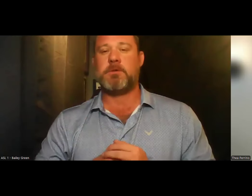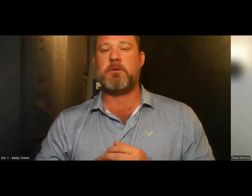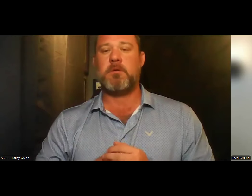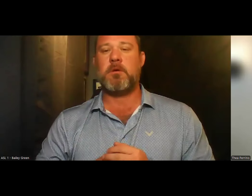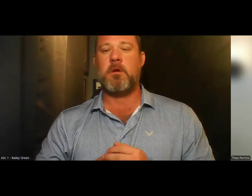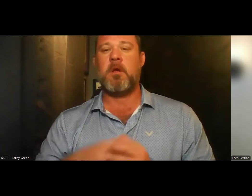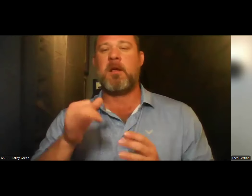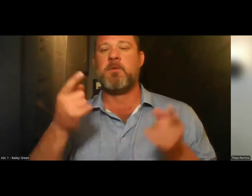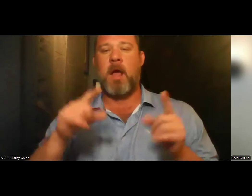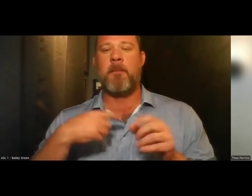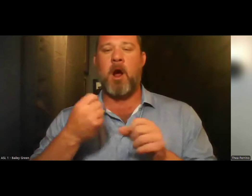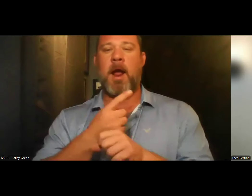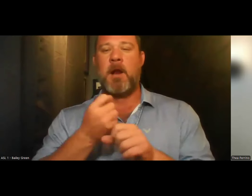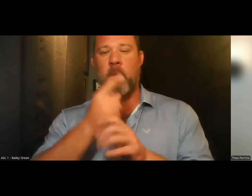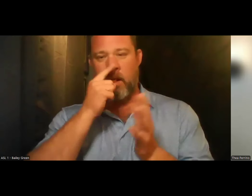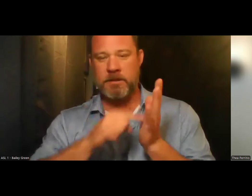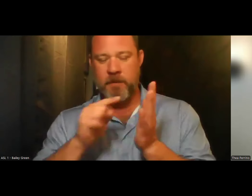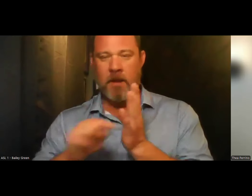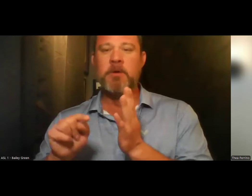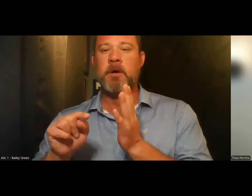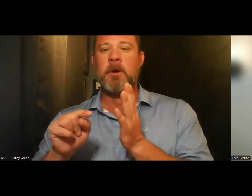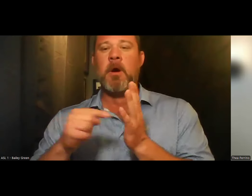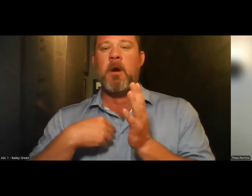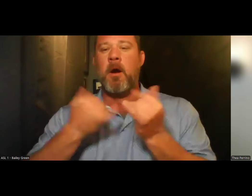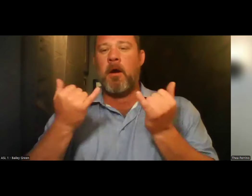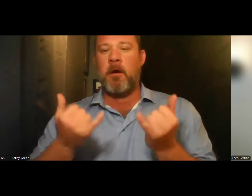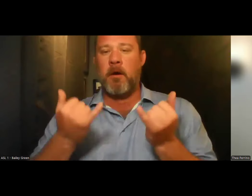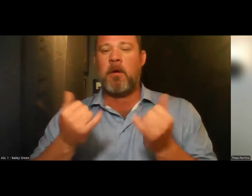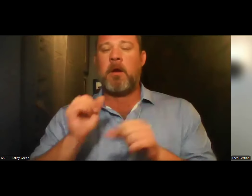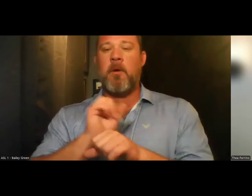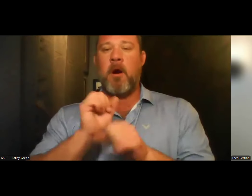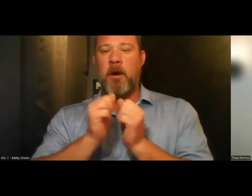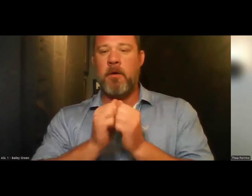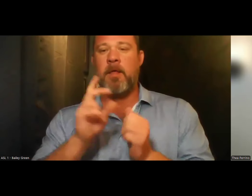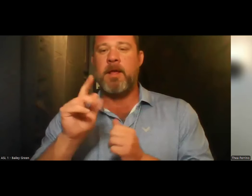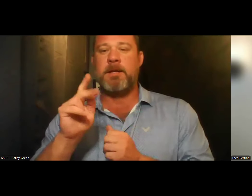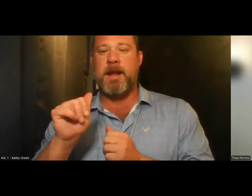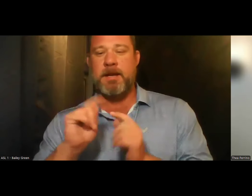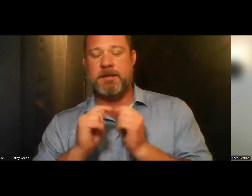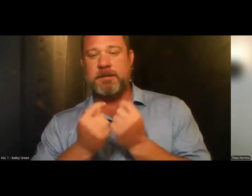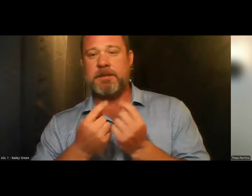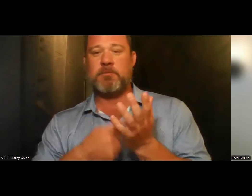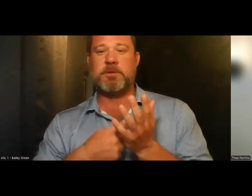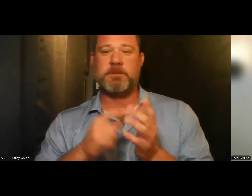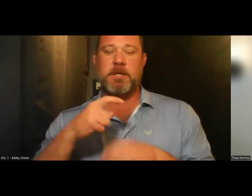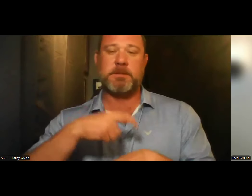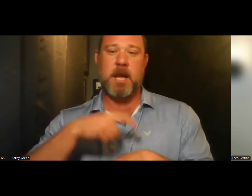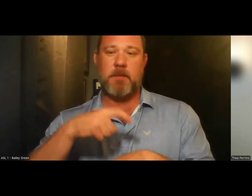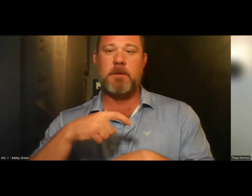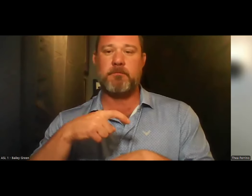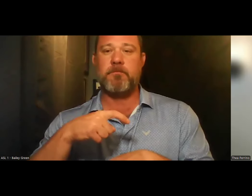happen during our annual inspections. We are currently working with our data teams to discuss the timing